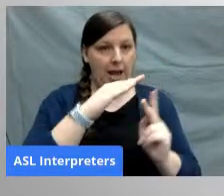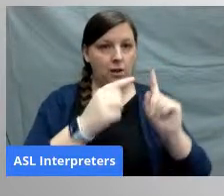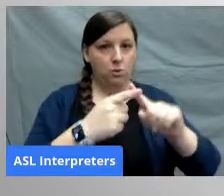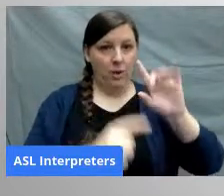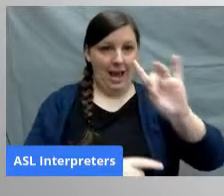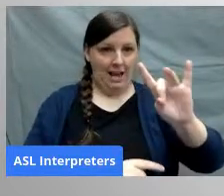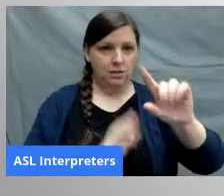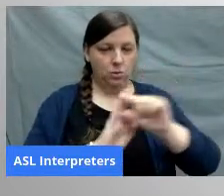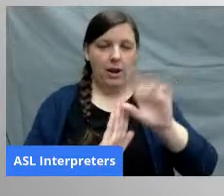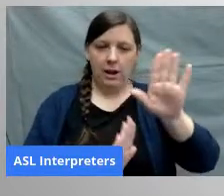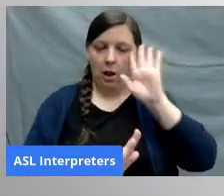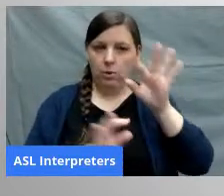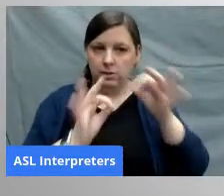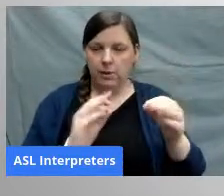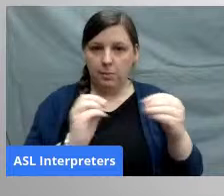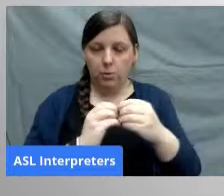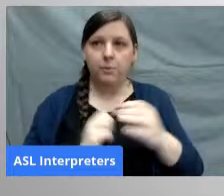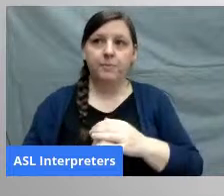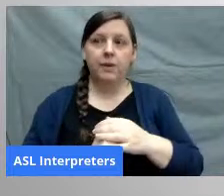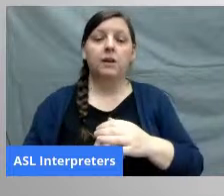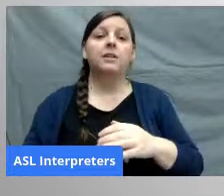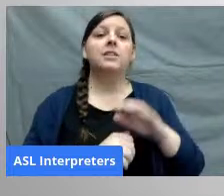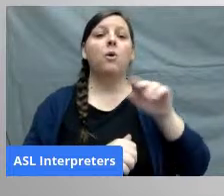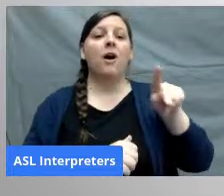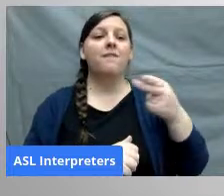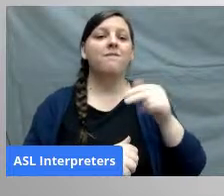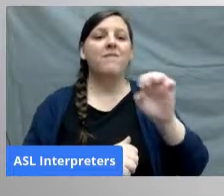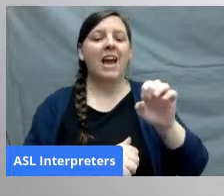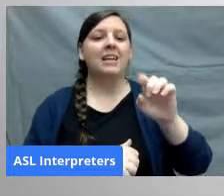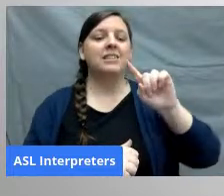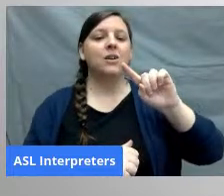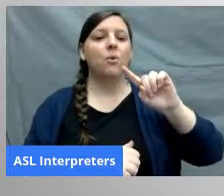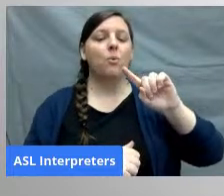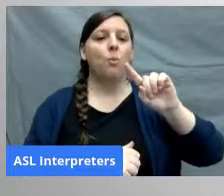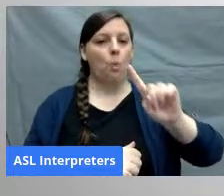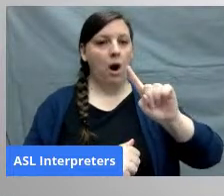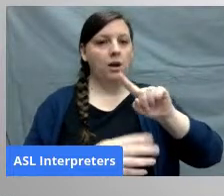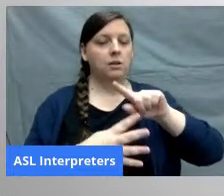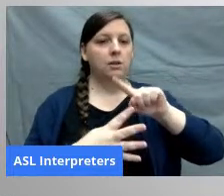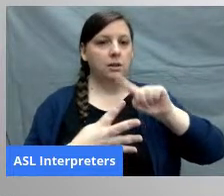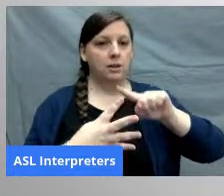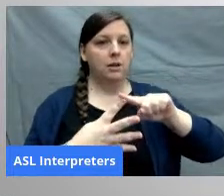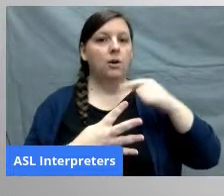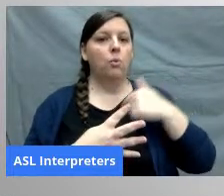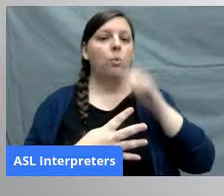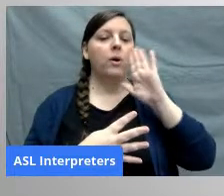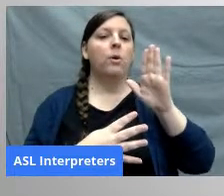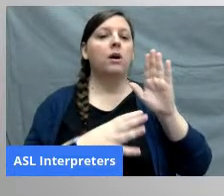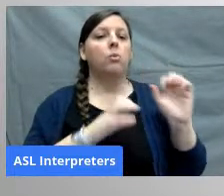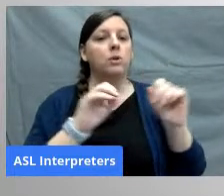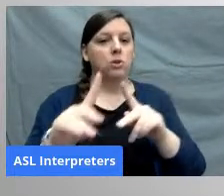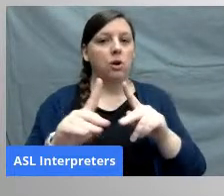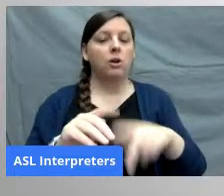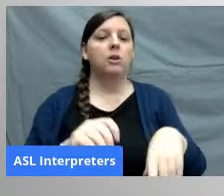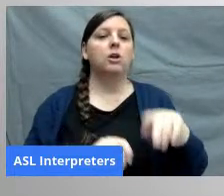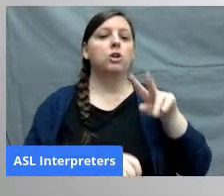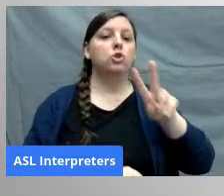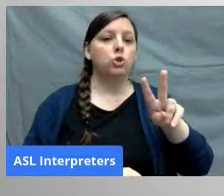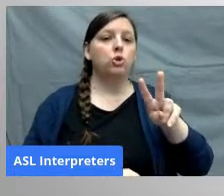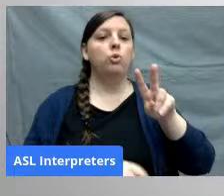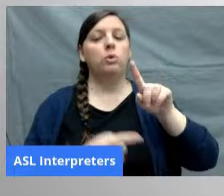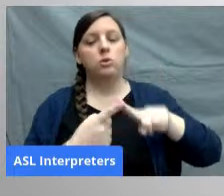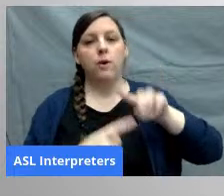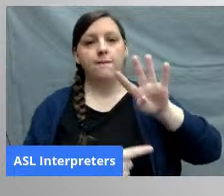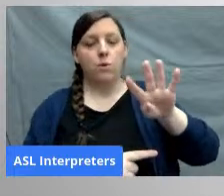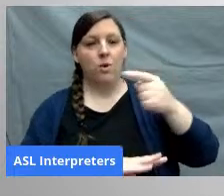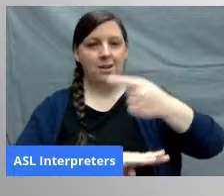1, we will return our special education students 2 to 4 days per week. So we have